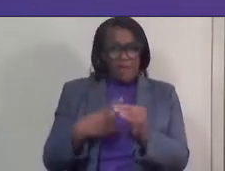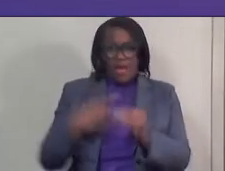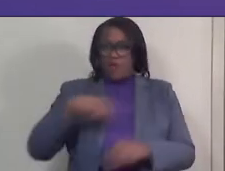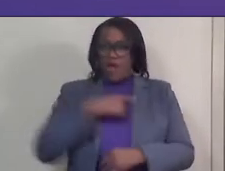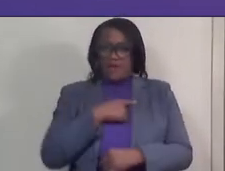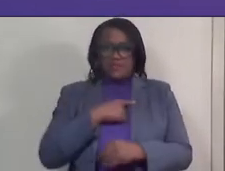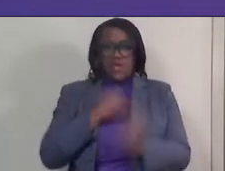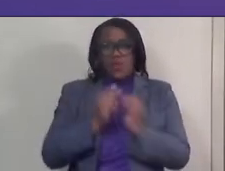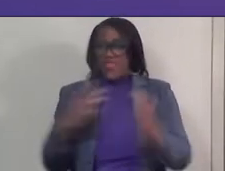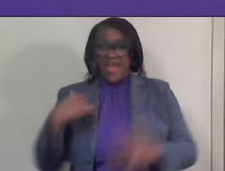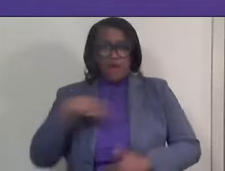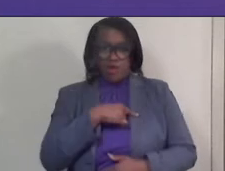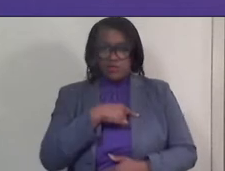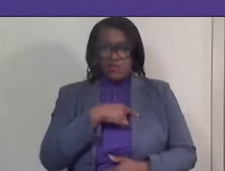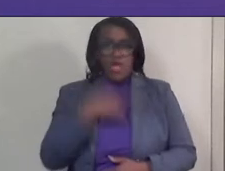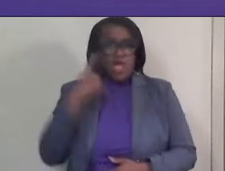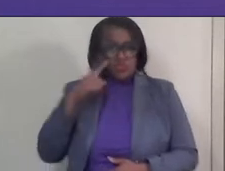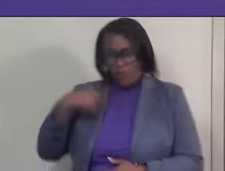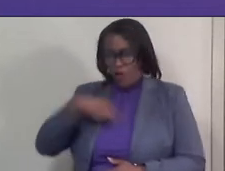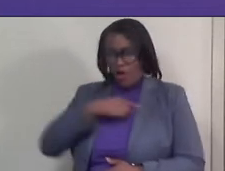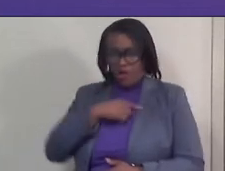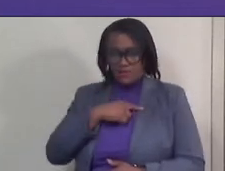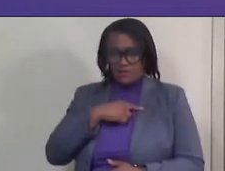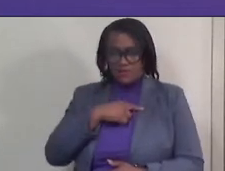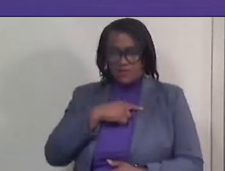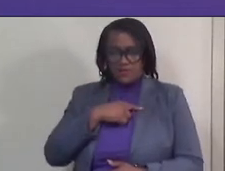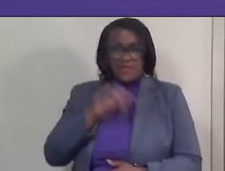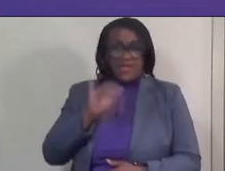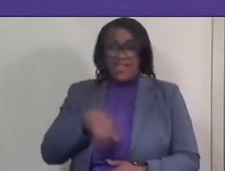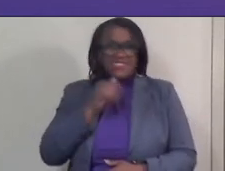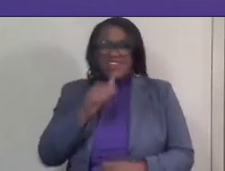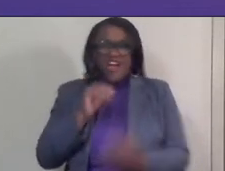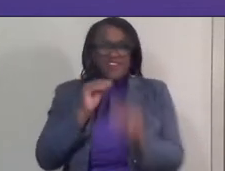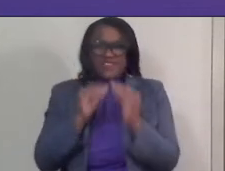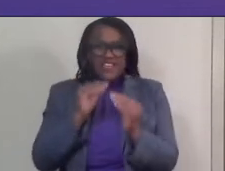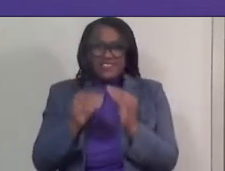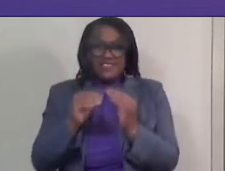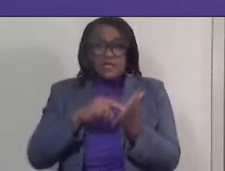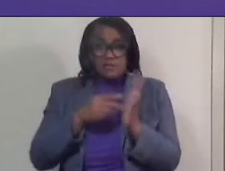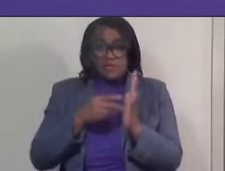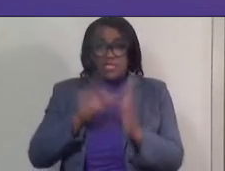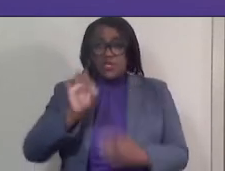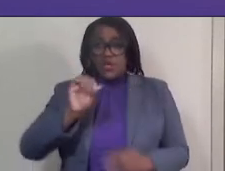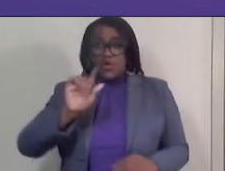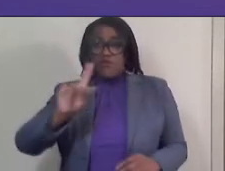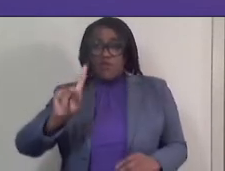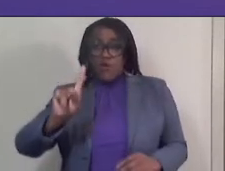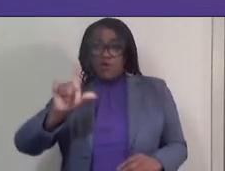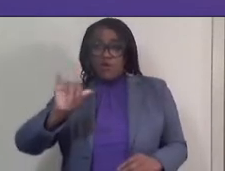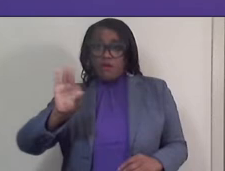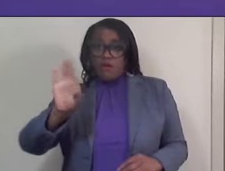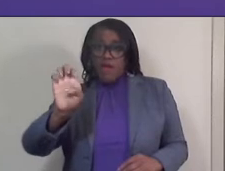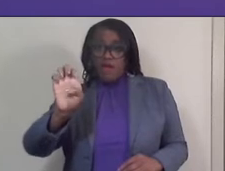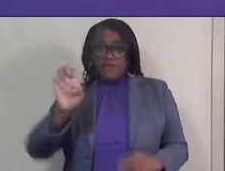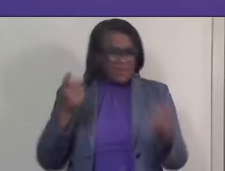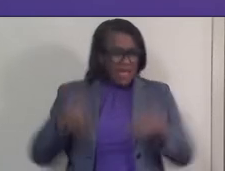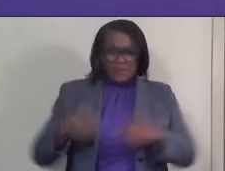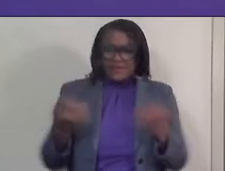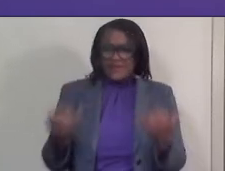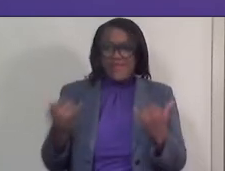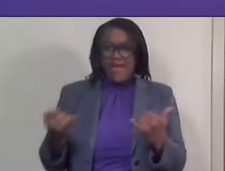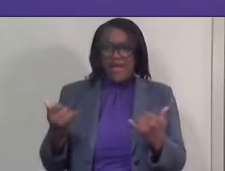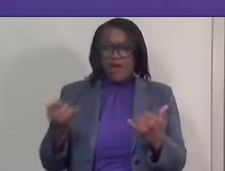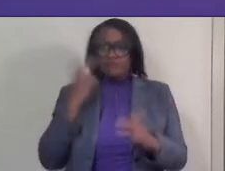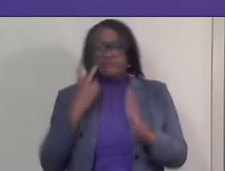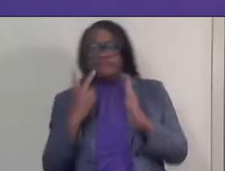us. It is not fixed. That means that folk life is happening now. It is alive. It is future-facing. Just